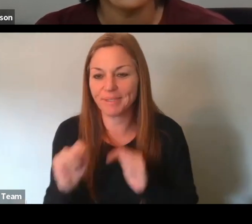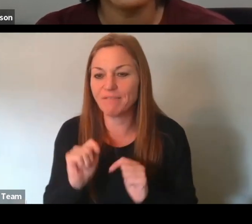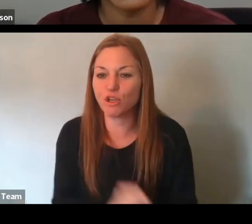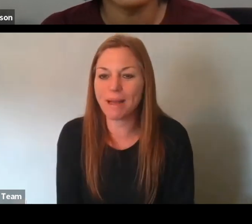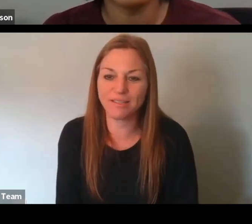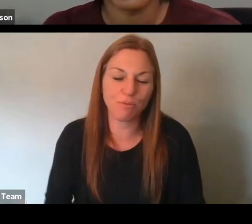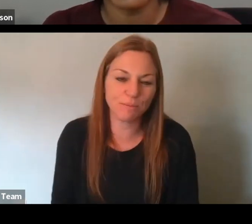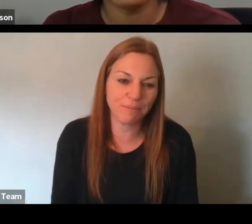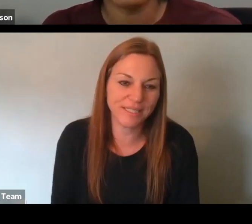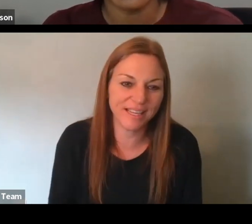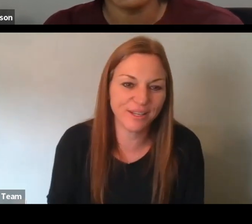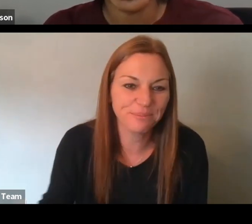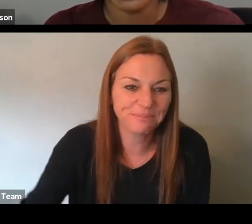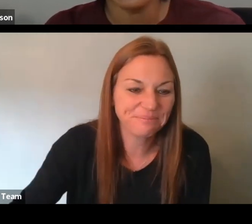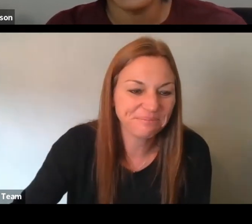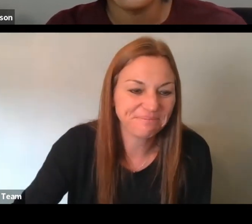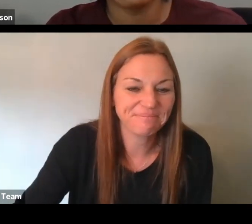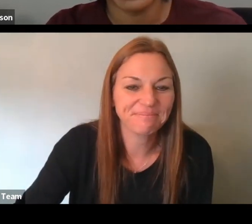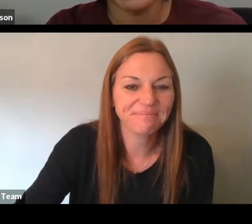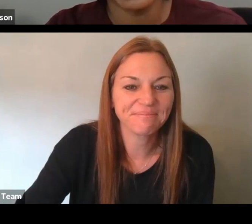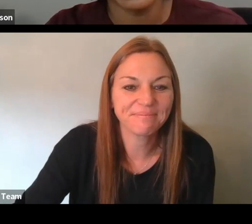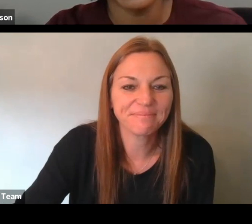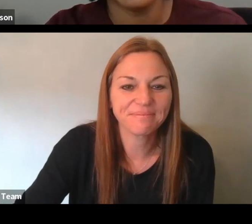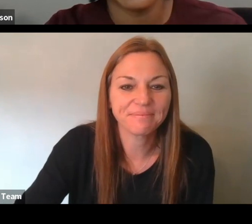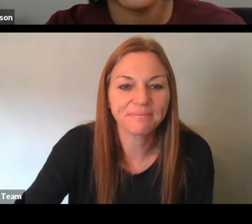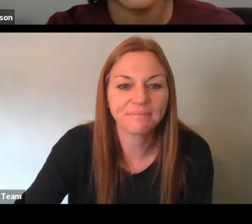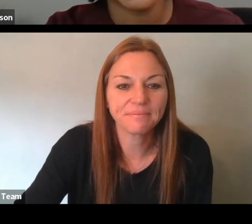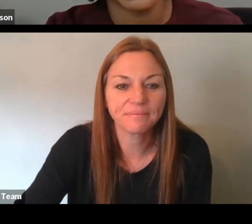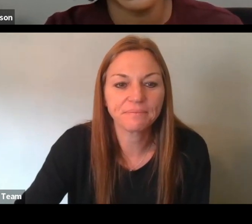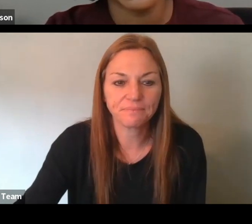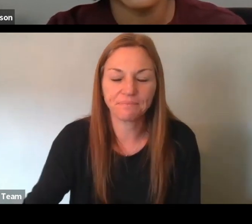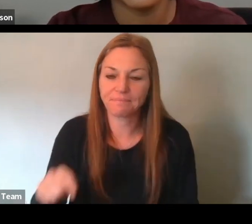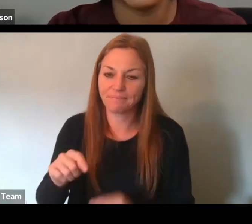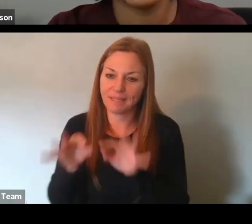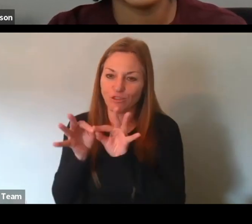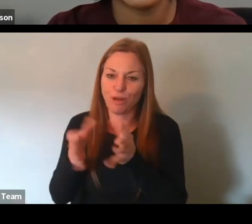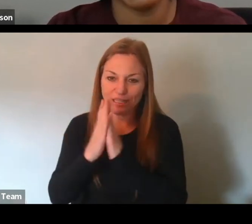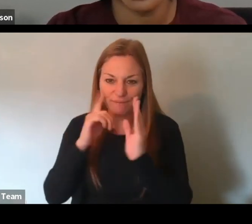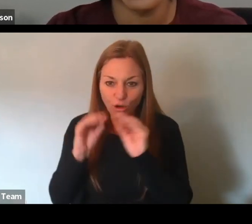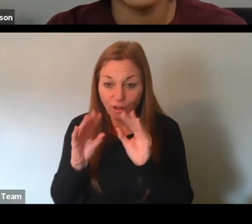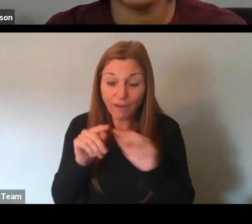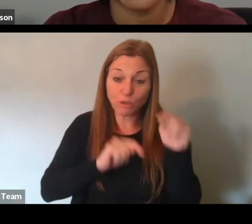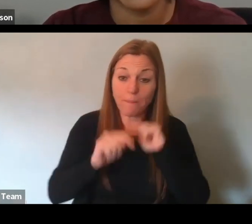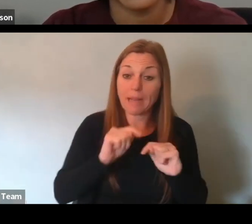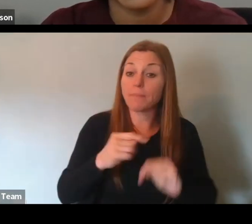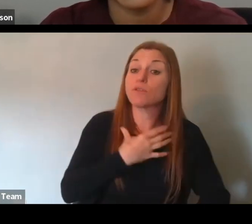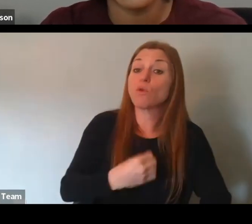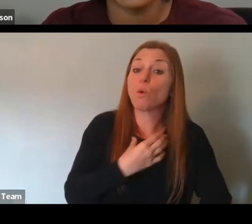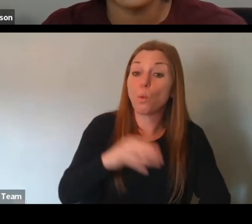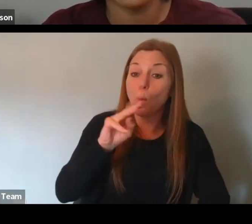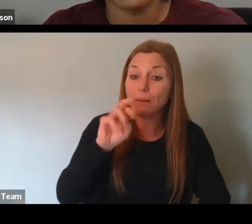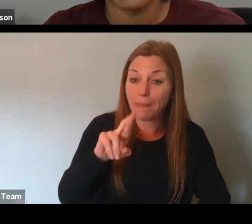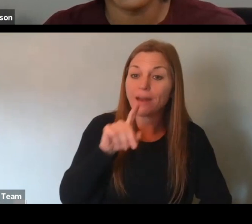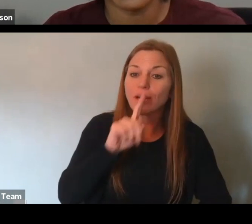you. Okay, yes. So white matter is the myelinated axons